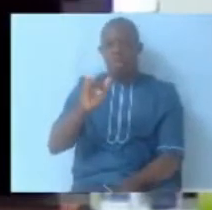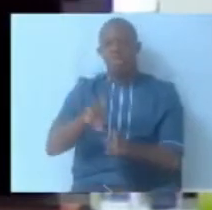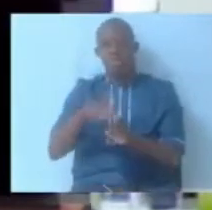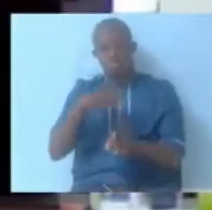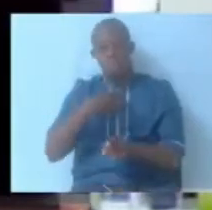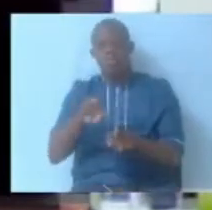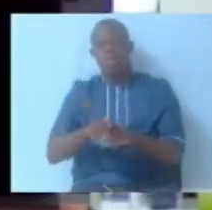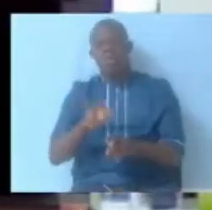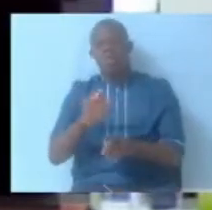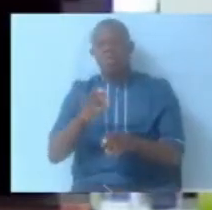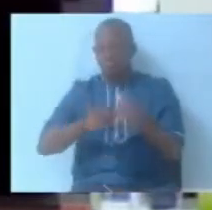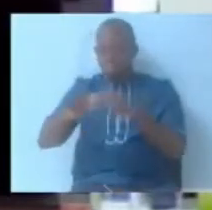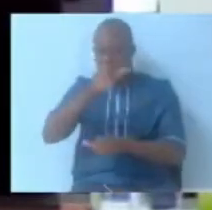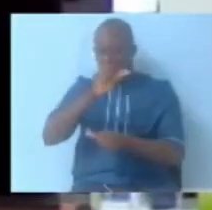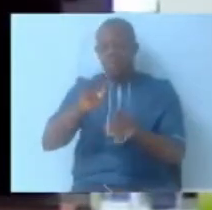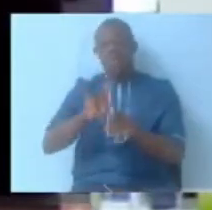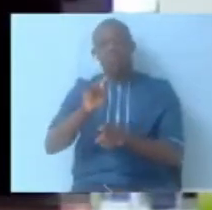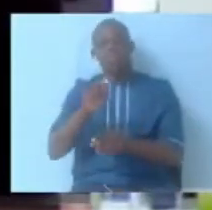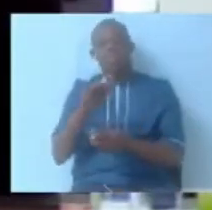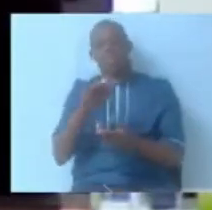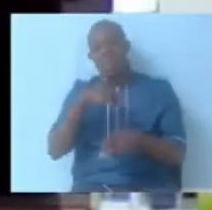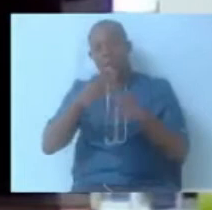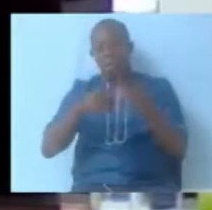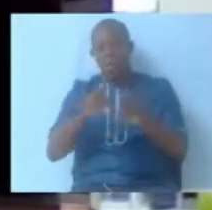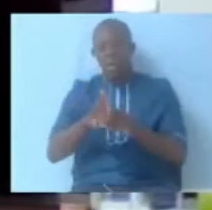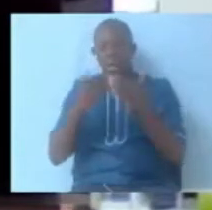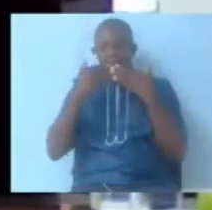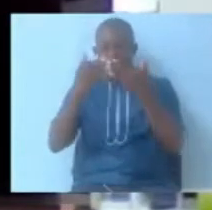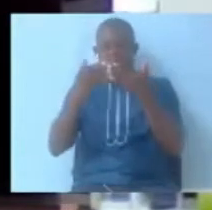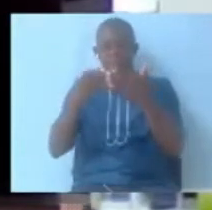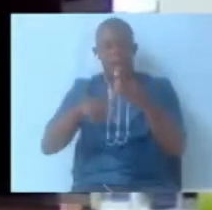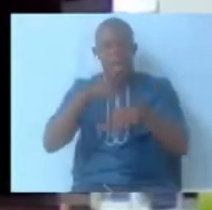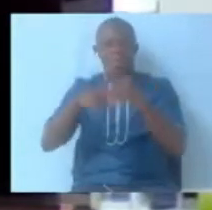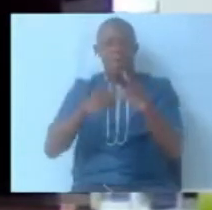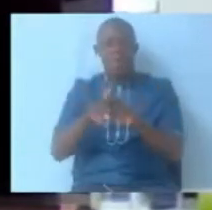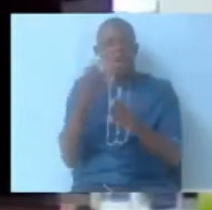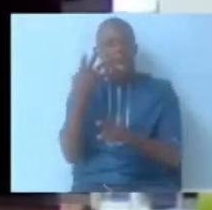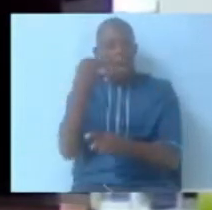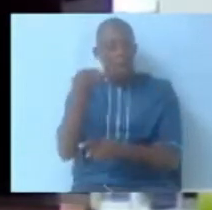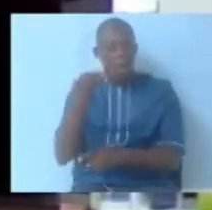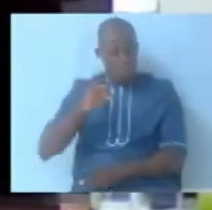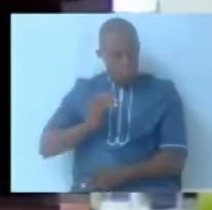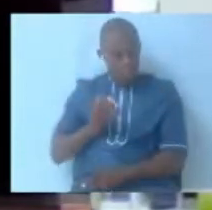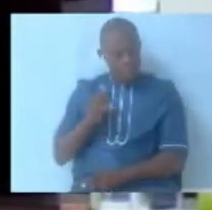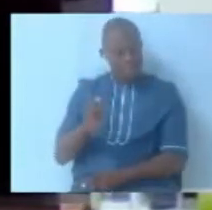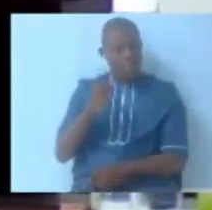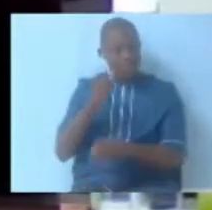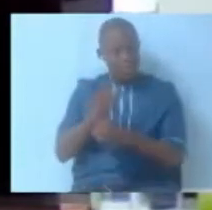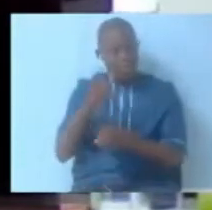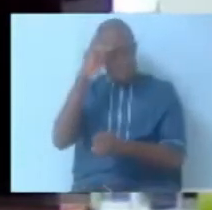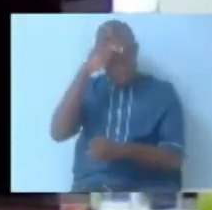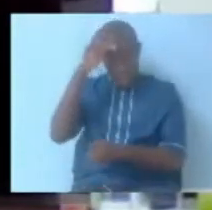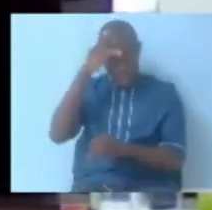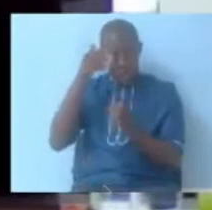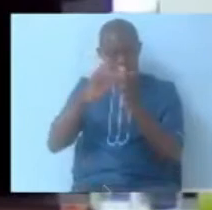information was, the information about how she became politically appointed. Mr. Touray, selenga murko ma domanding ta